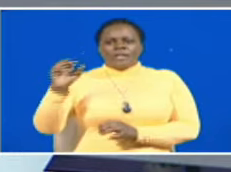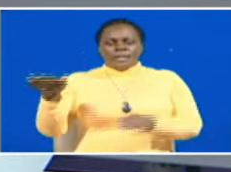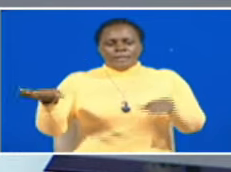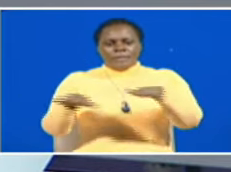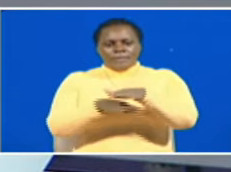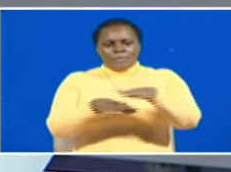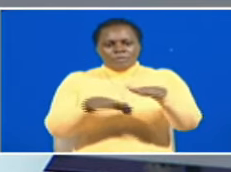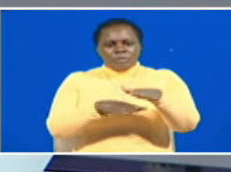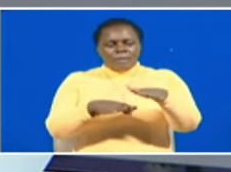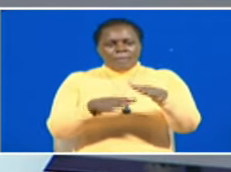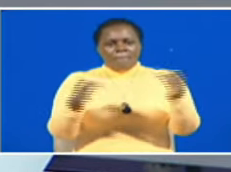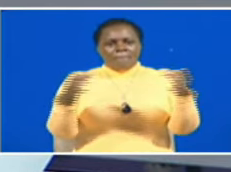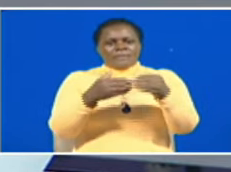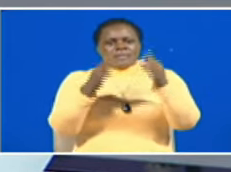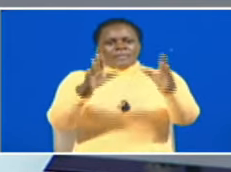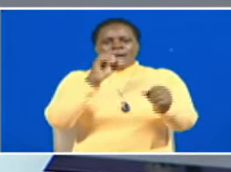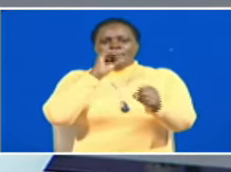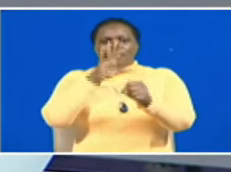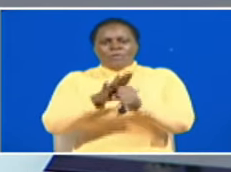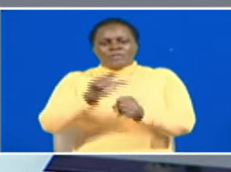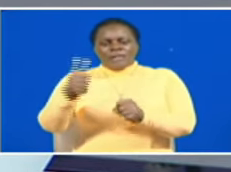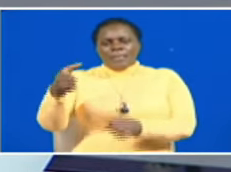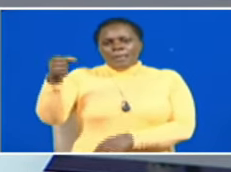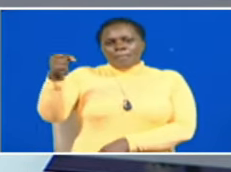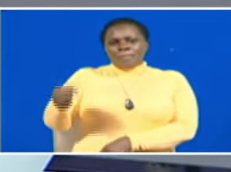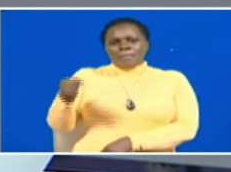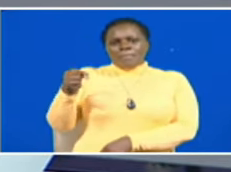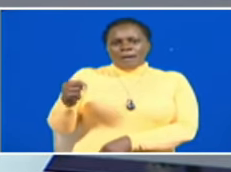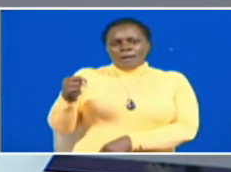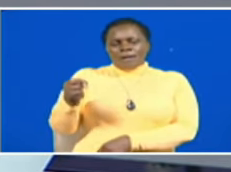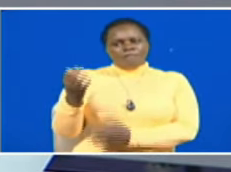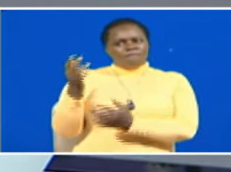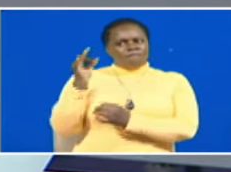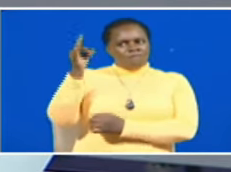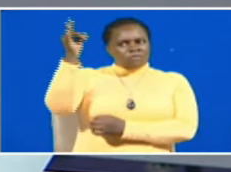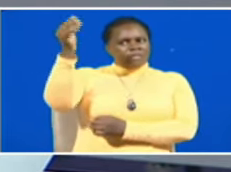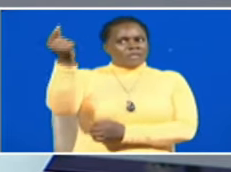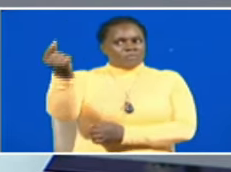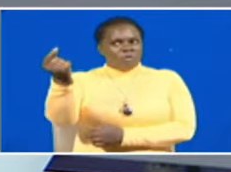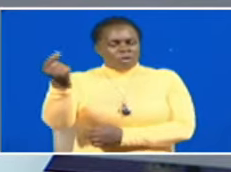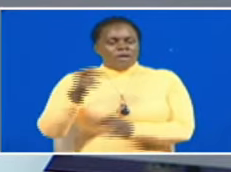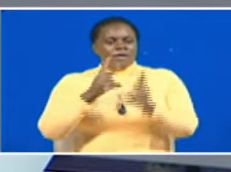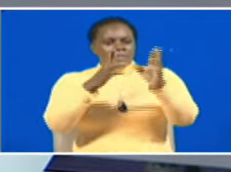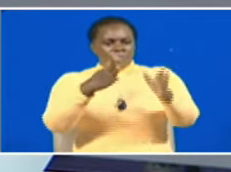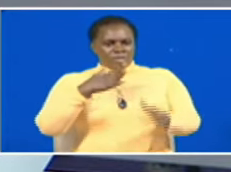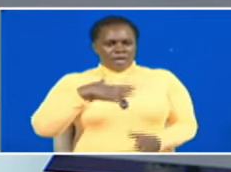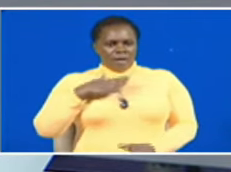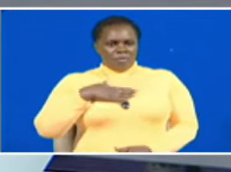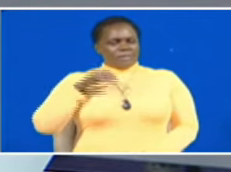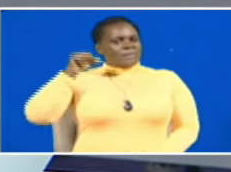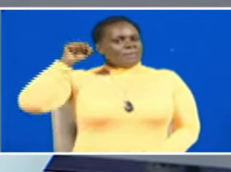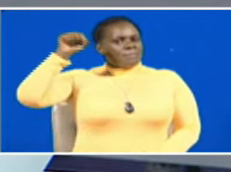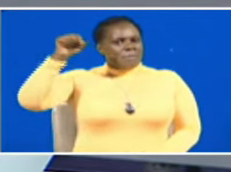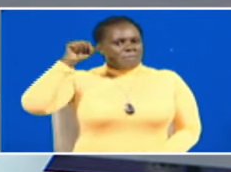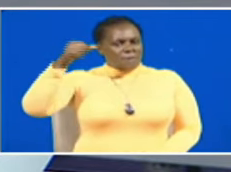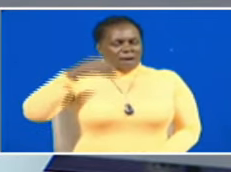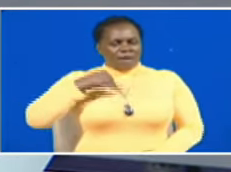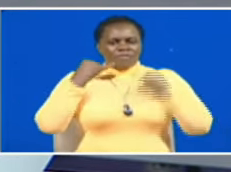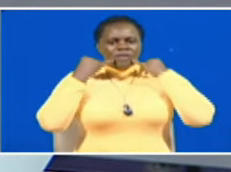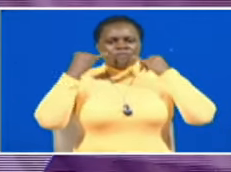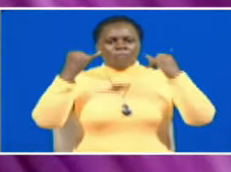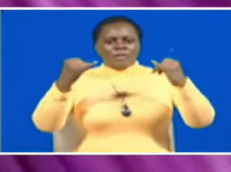party leader slot as he promised another handshake in the coming days. KTN's political affairs reporter Emmanuel To with the